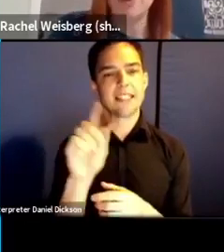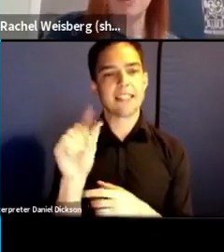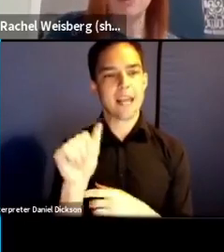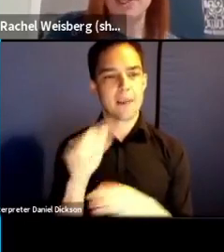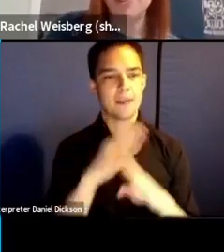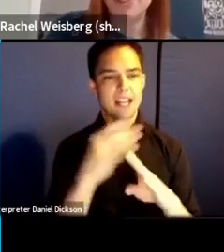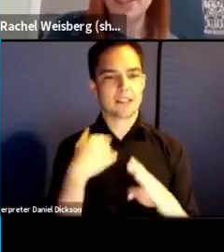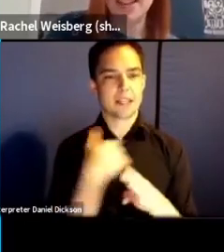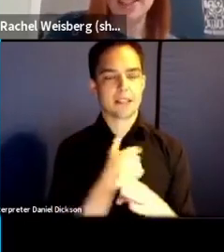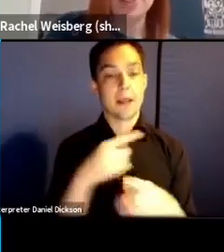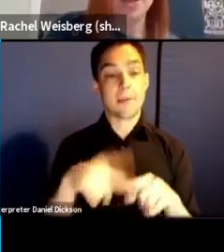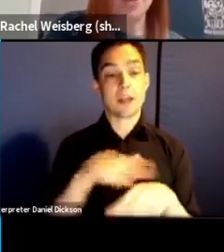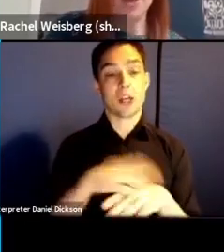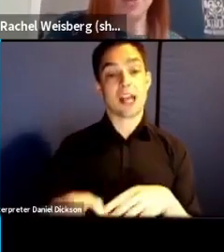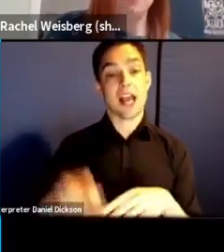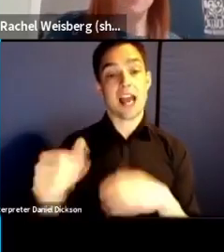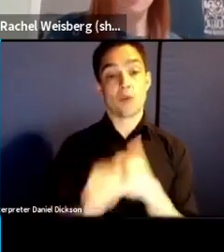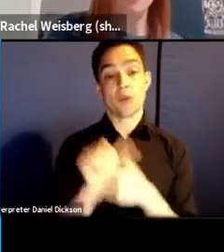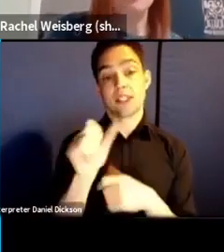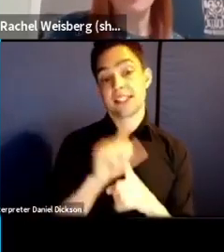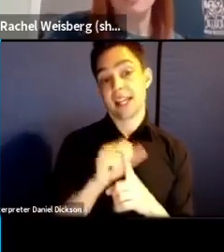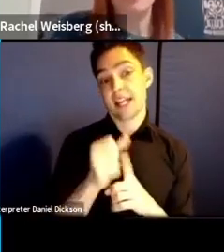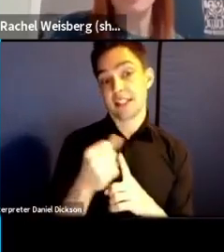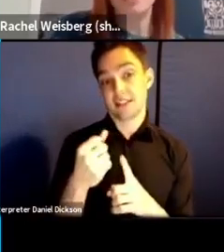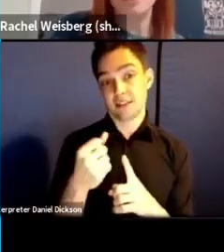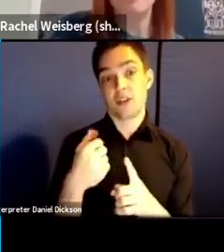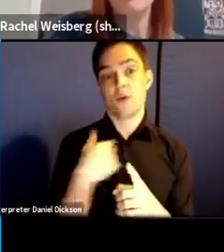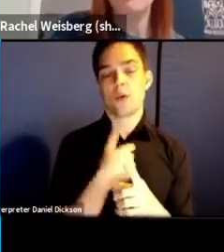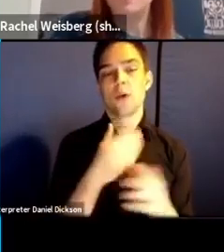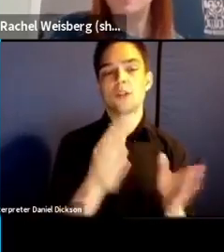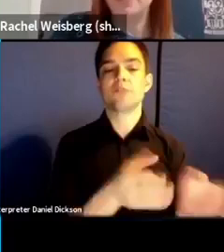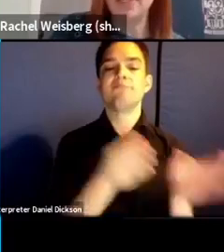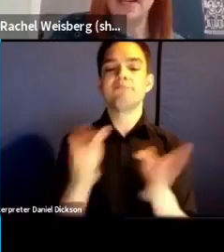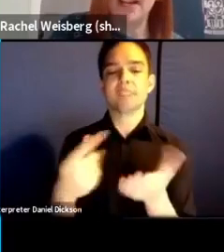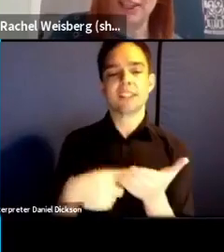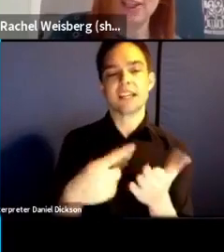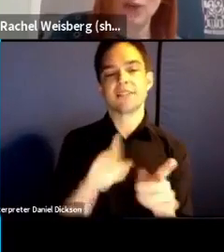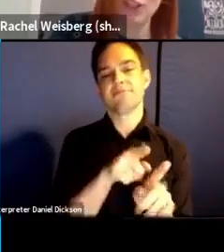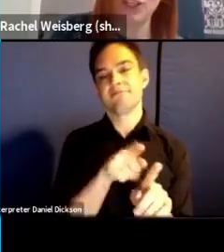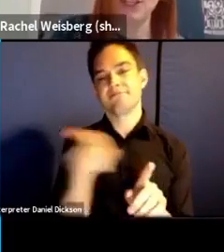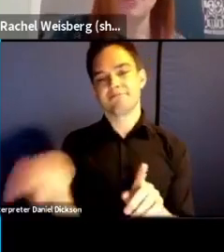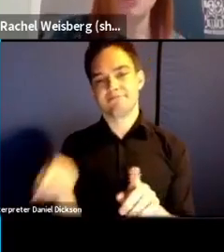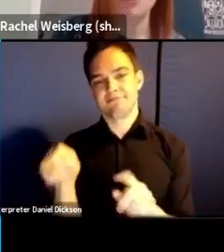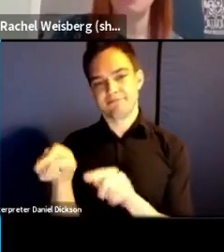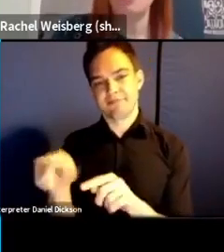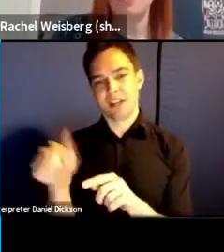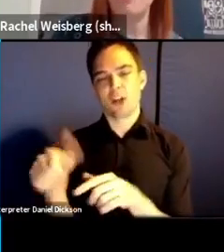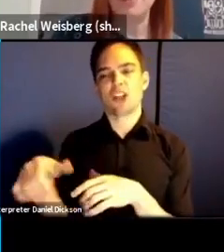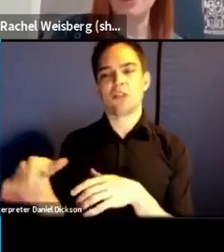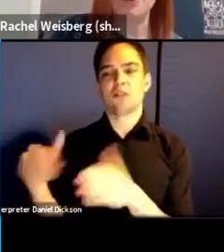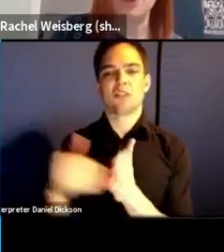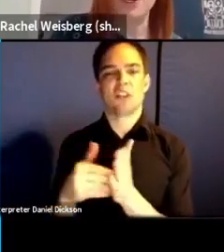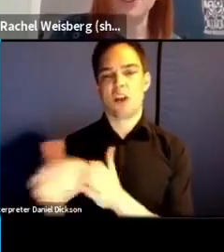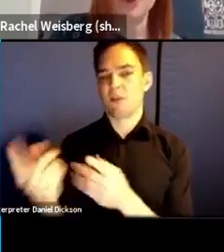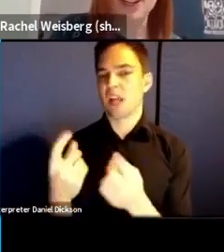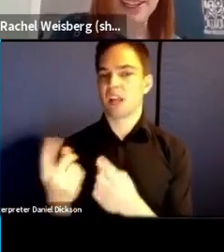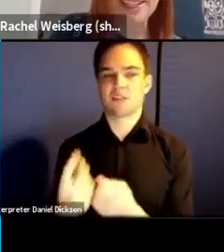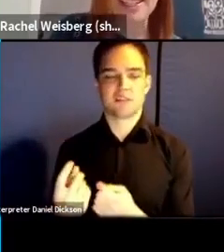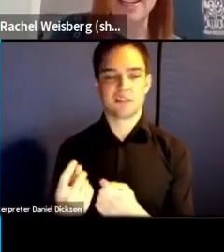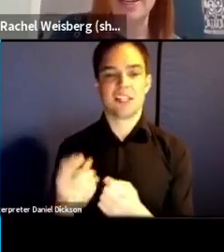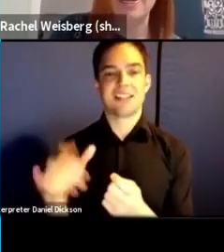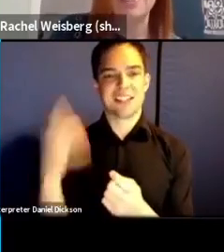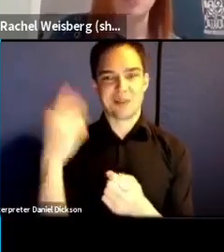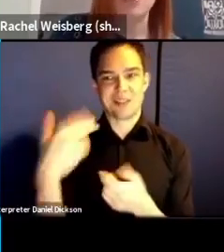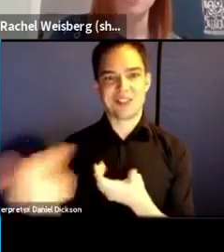on our high risk status, we wanted to move into another very commonly asked question. I'm sure this is why many of you are joining